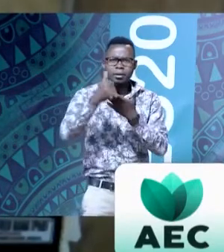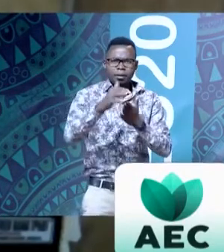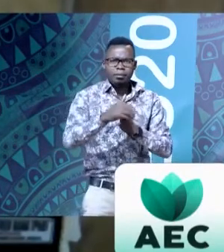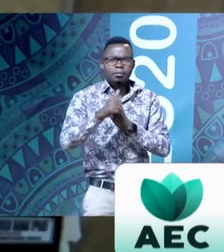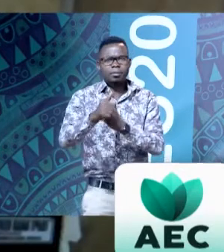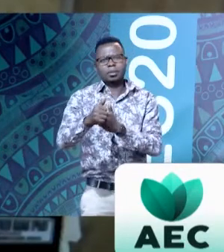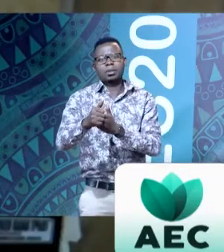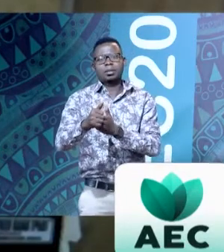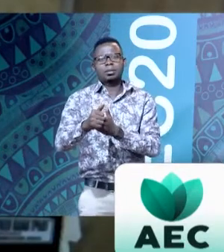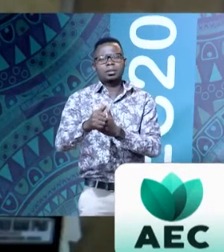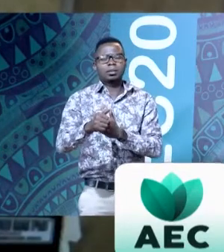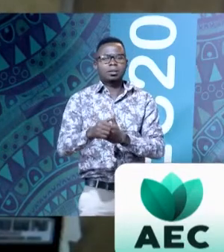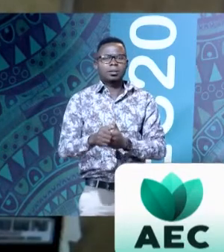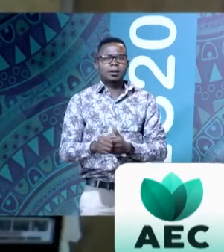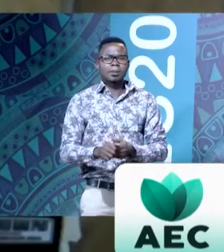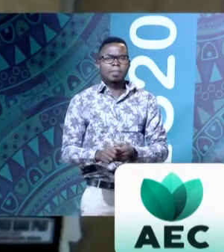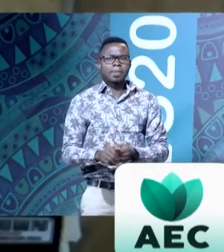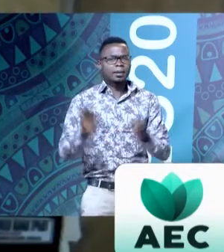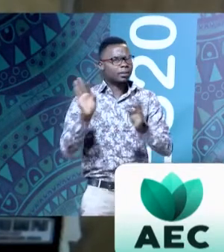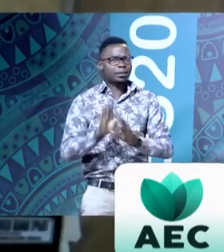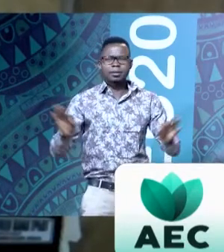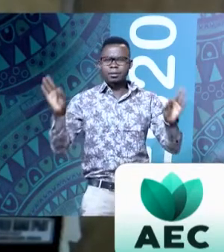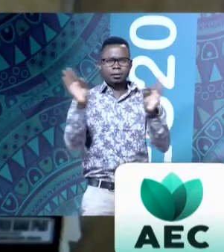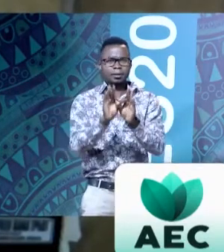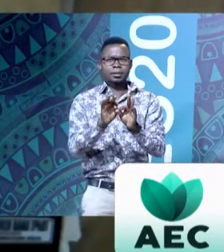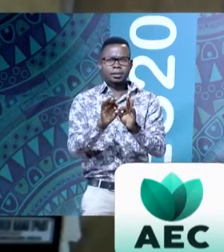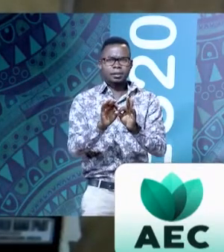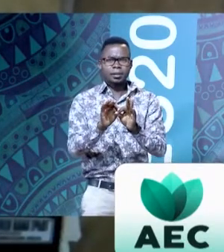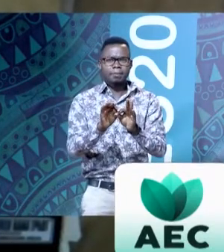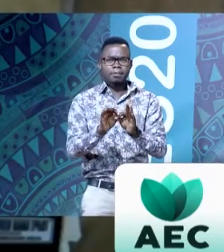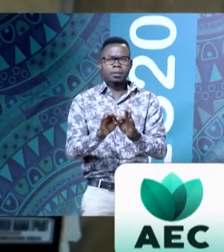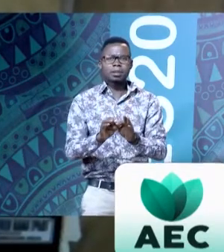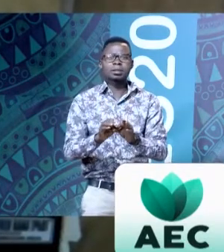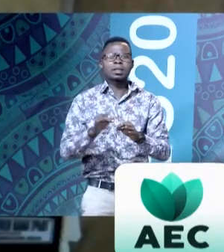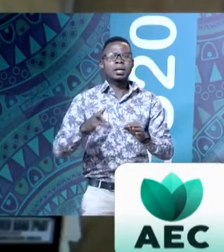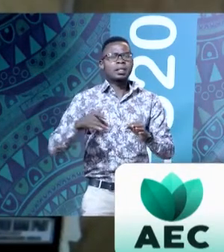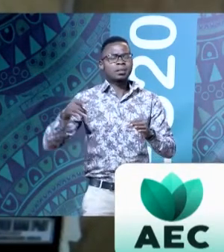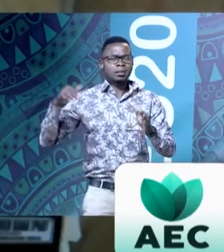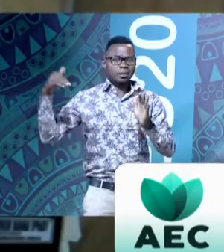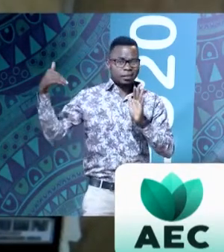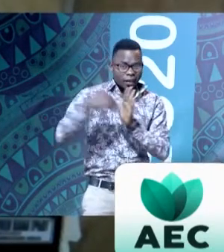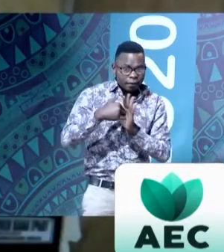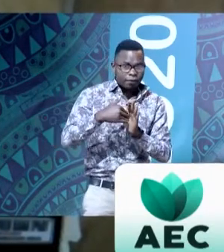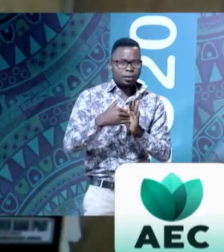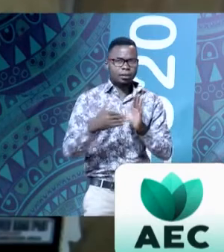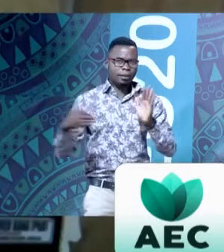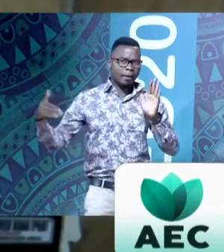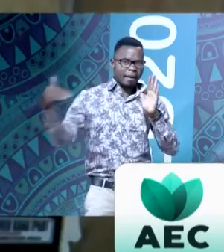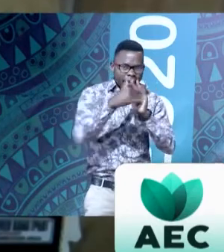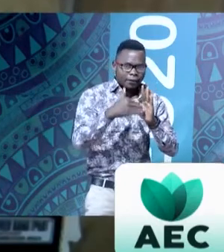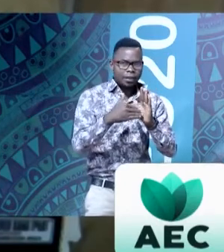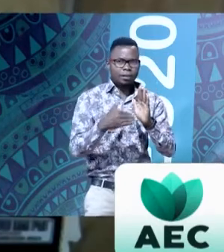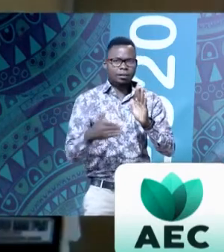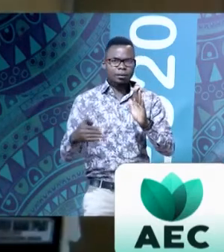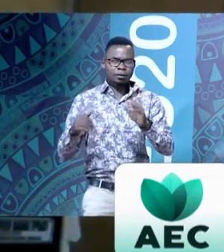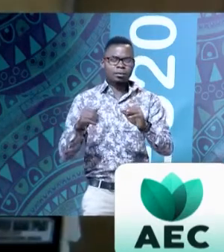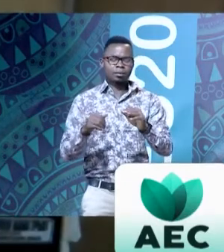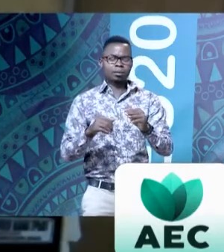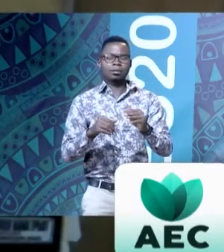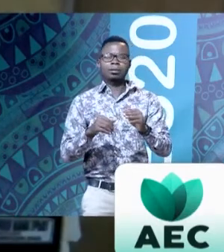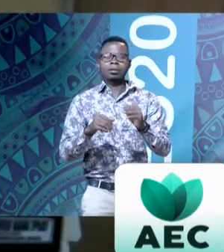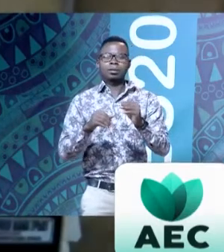to answer as they collectively deliberate on matters affecting the continent. Let us be serious on the